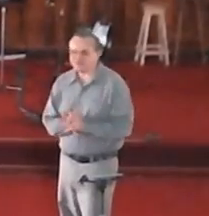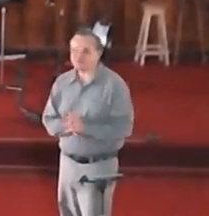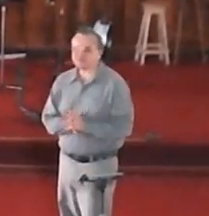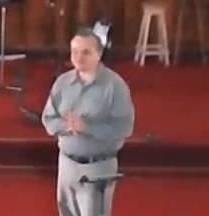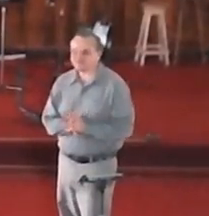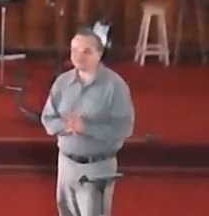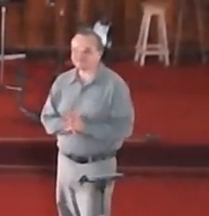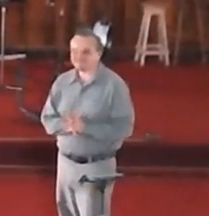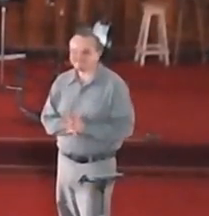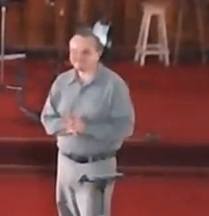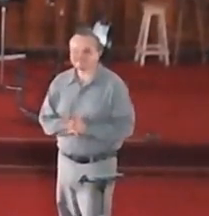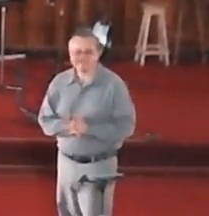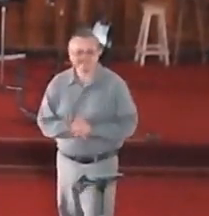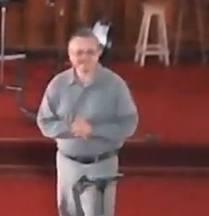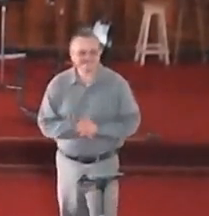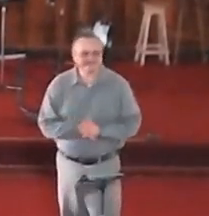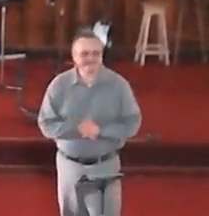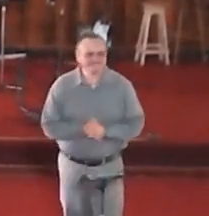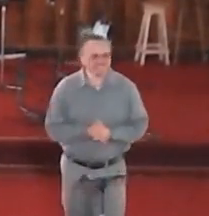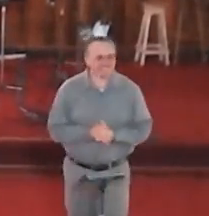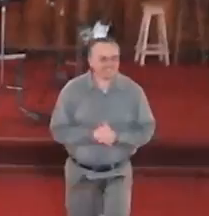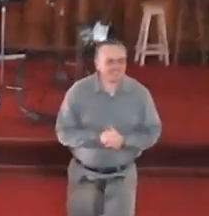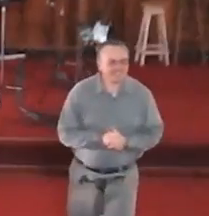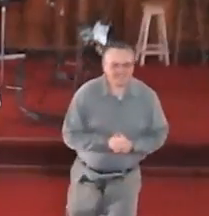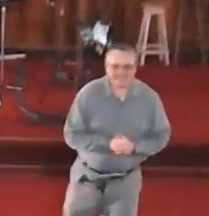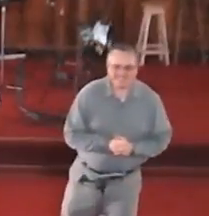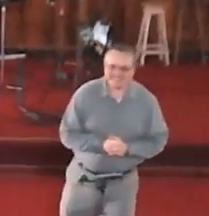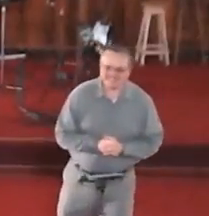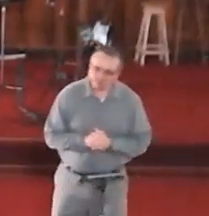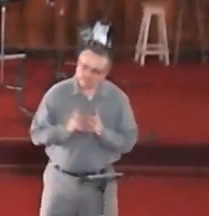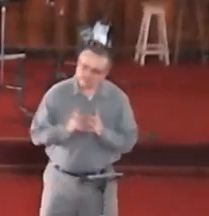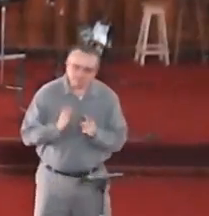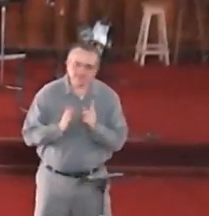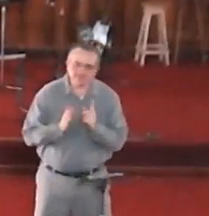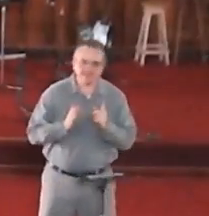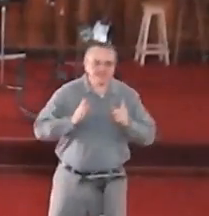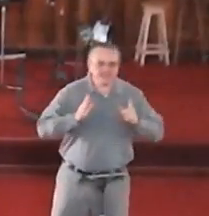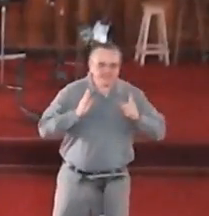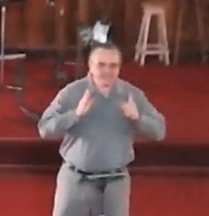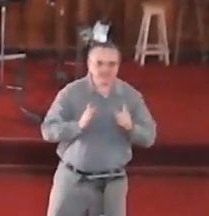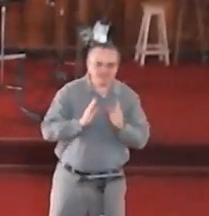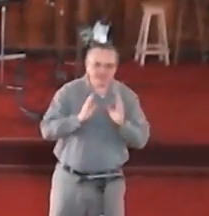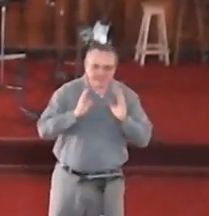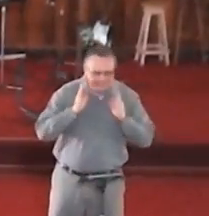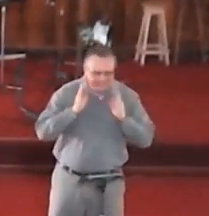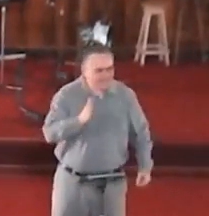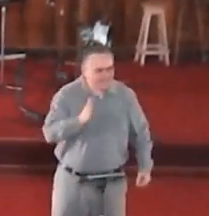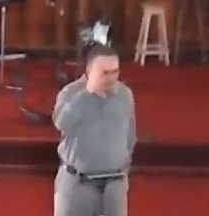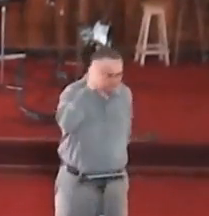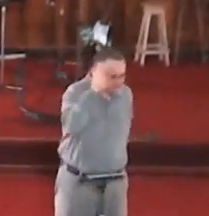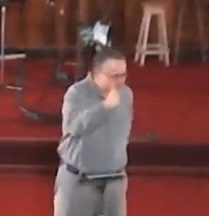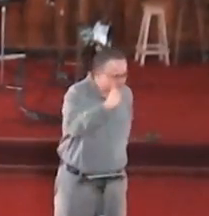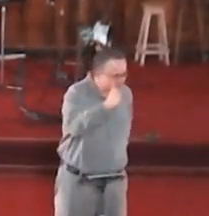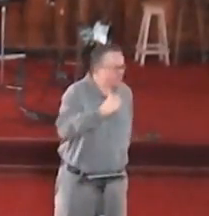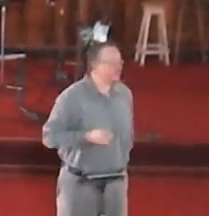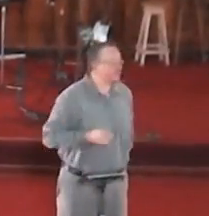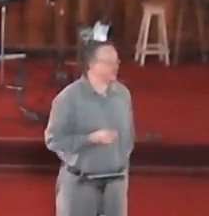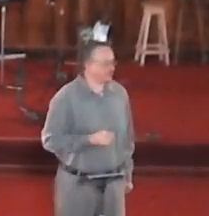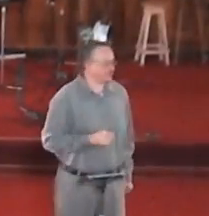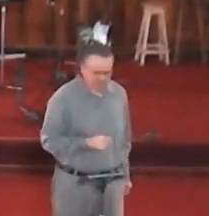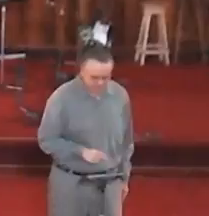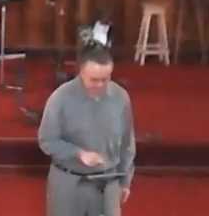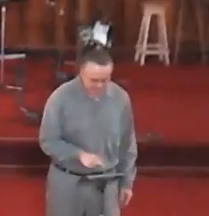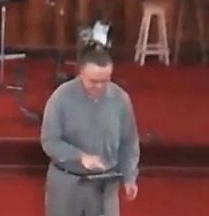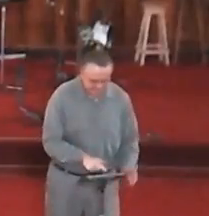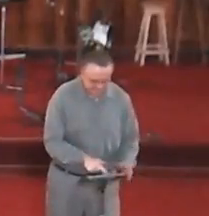eso. I wish God would use our tongues and we would do that. Que estemos siempre listos para animar a otros a ser fieles a Dios.